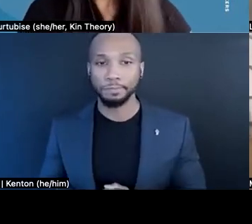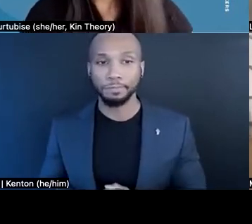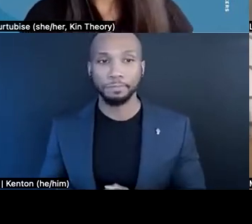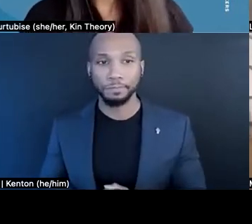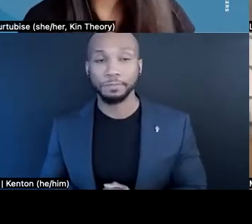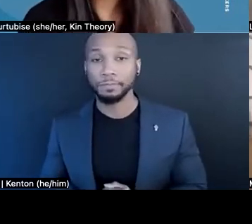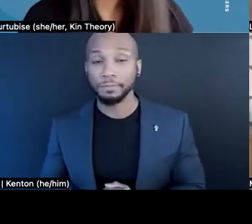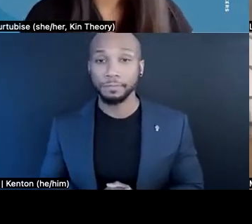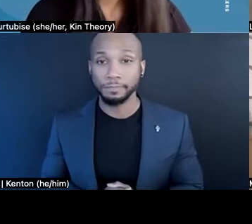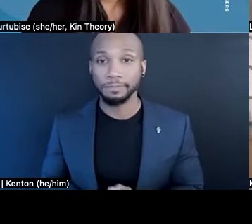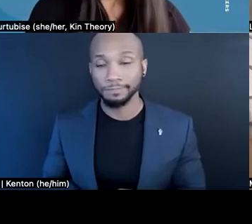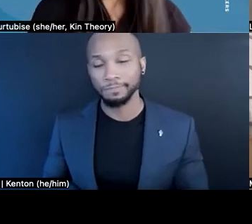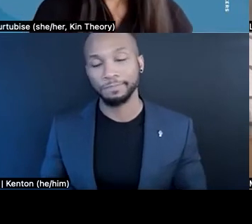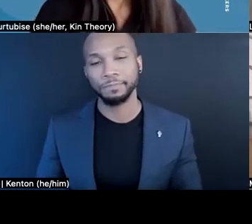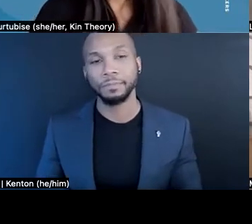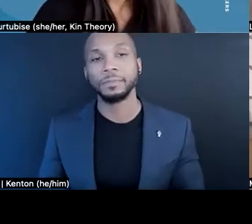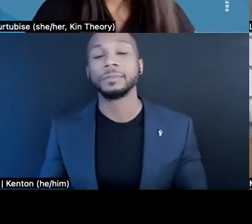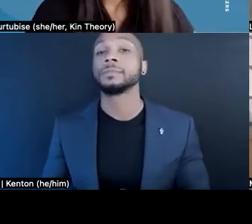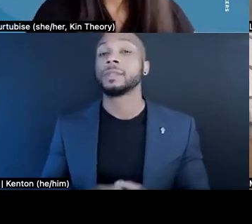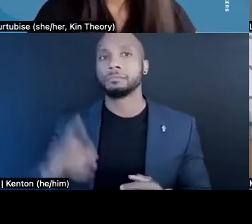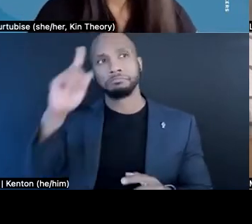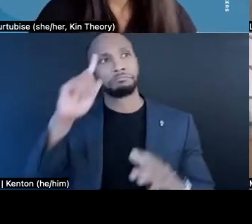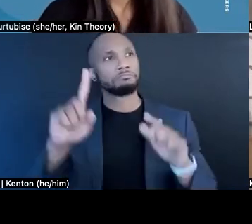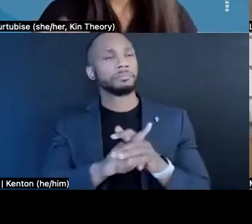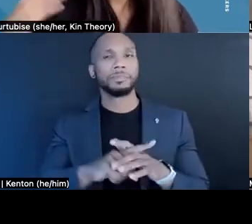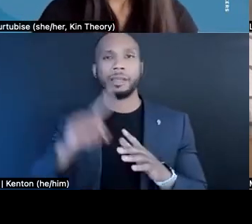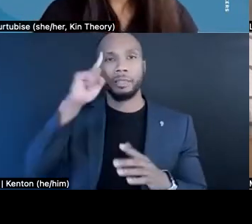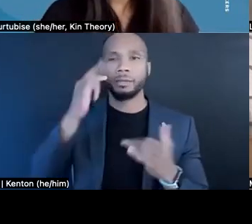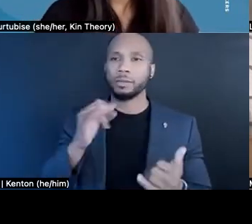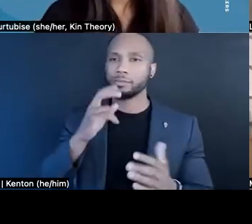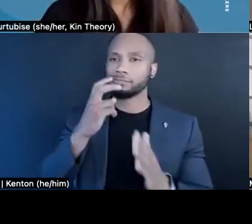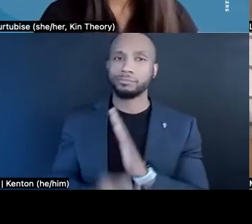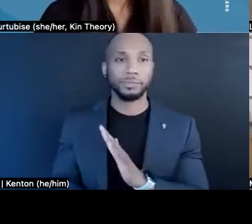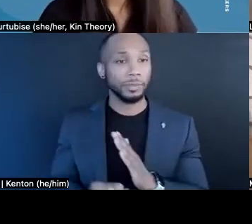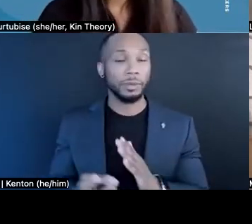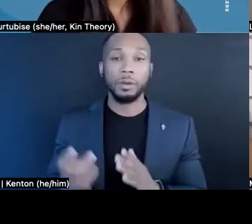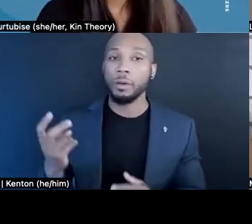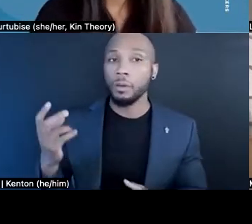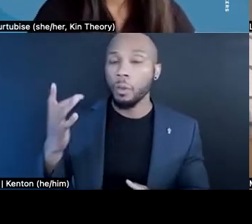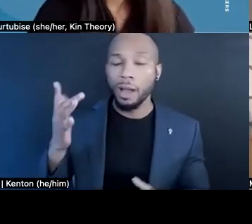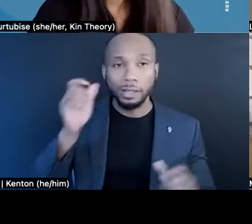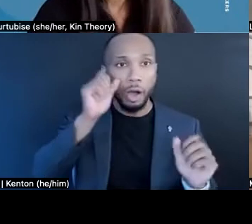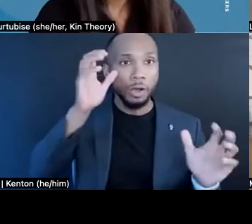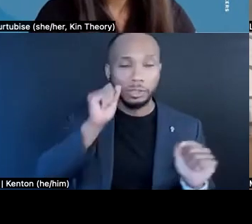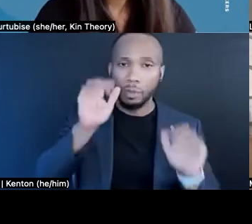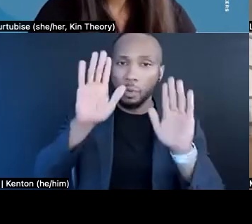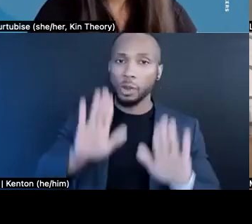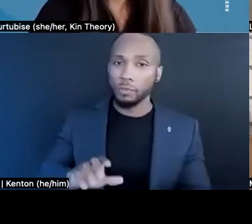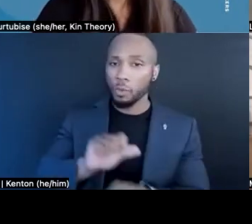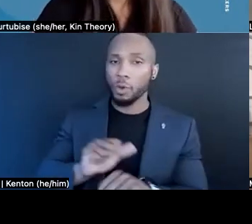Along those lines, I thought we might dive into why it's awesome, why it's wonderful to work with Indigenous